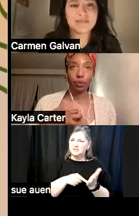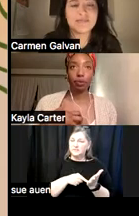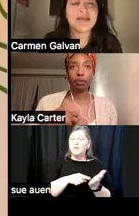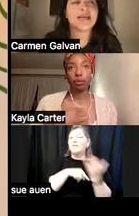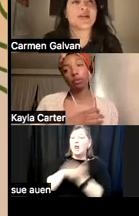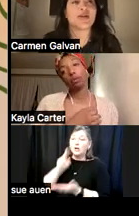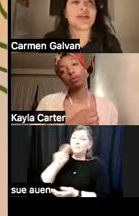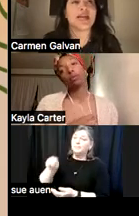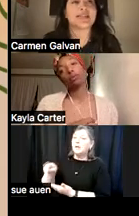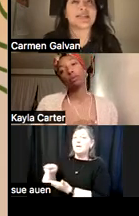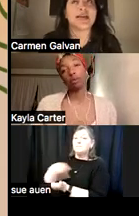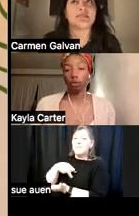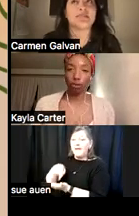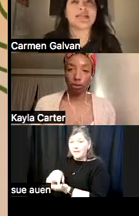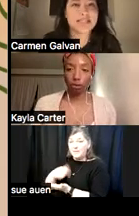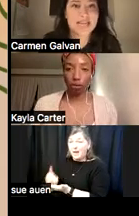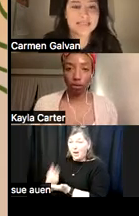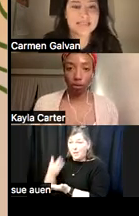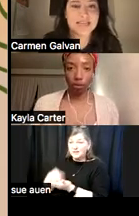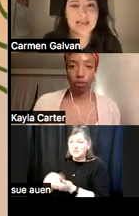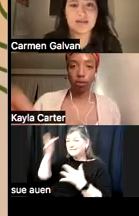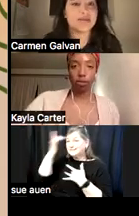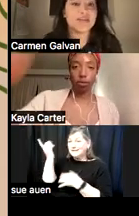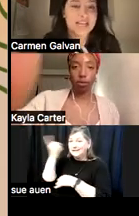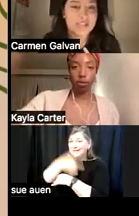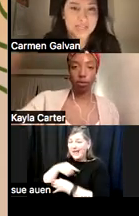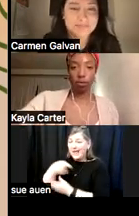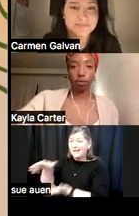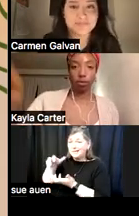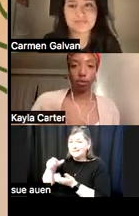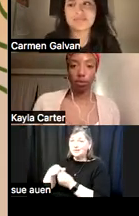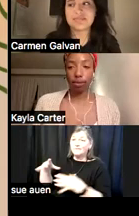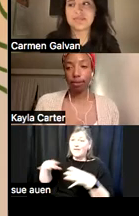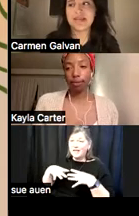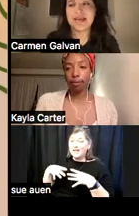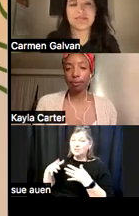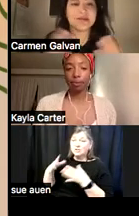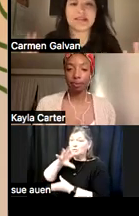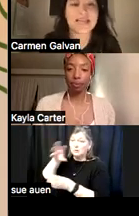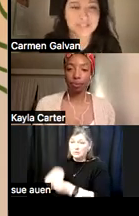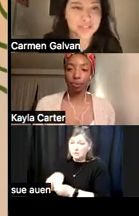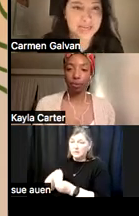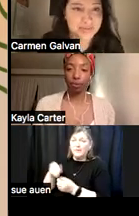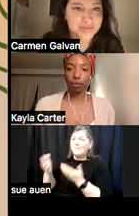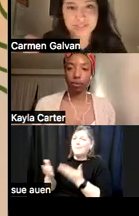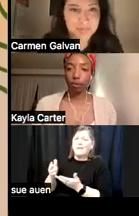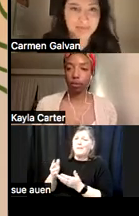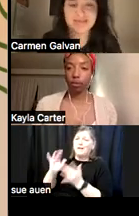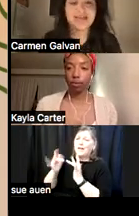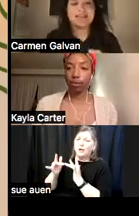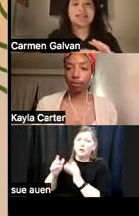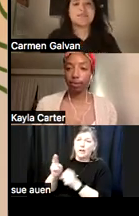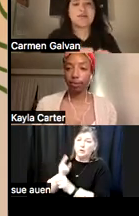pay. They're looking at sick days and maybe vacation and maybe like internet use or